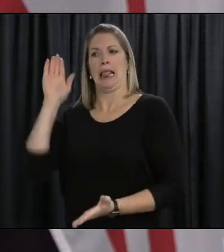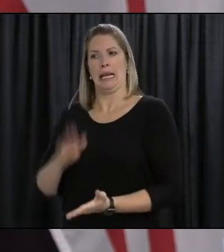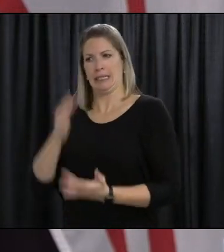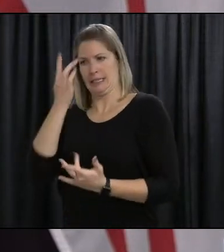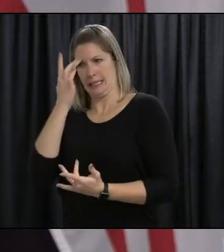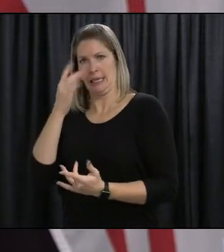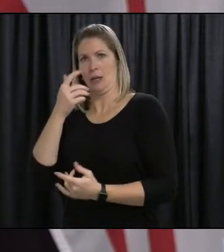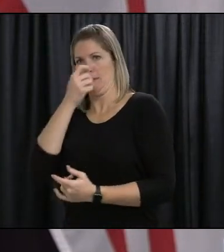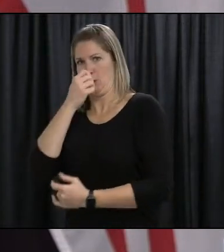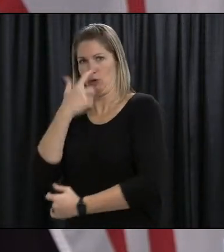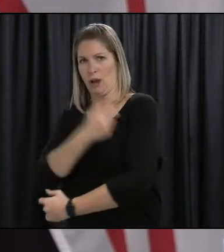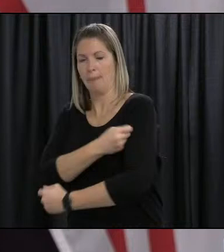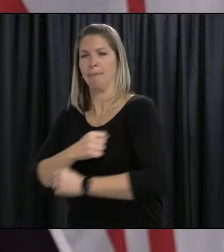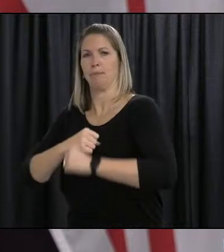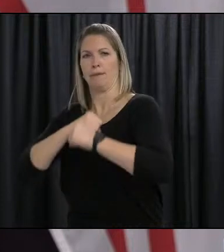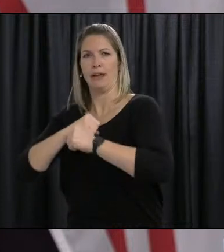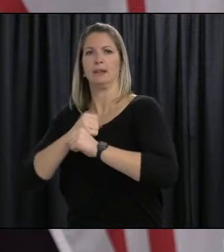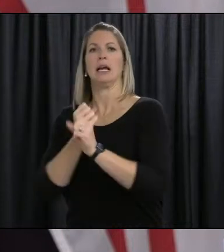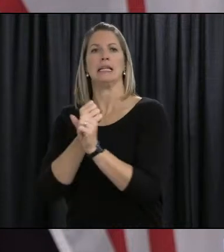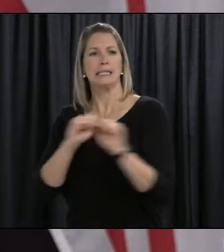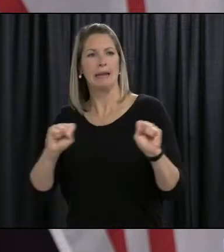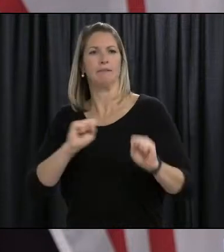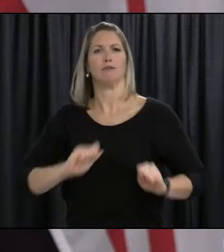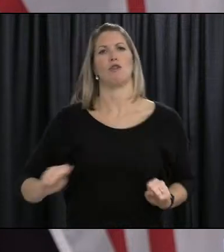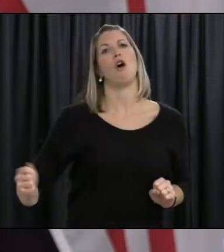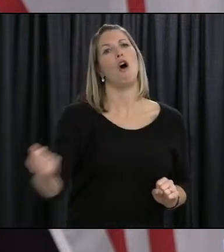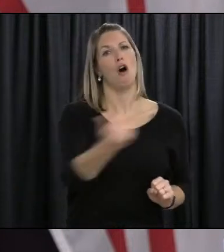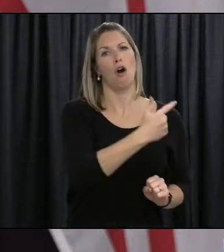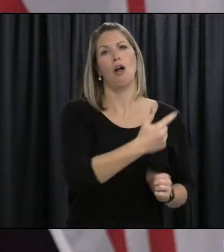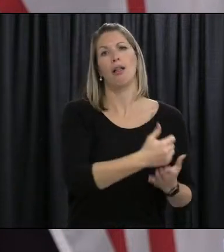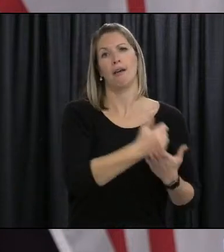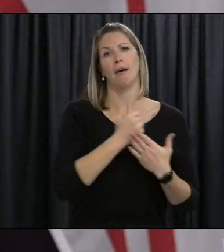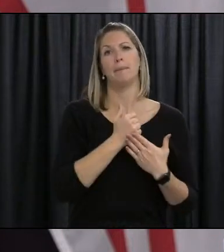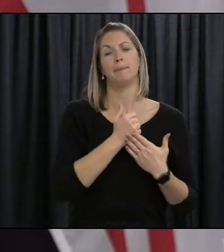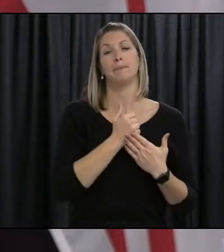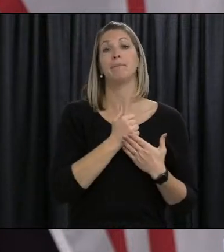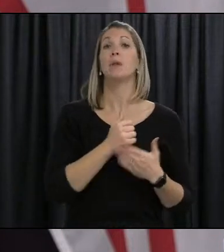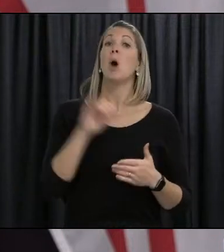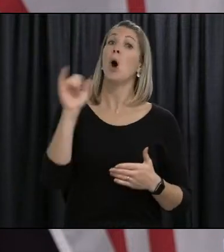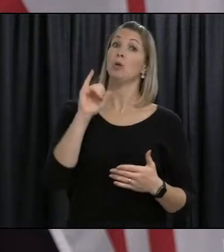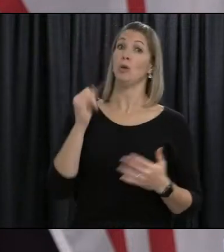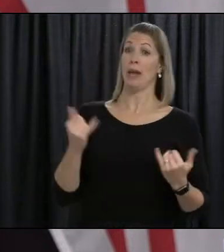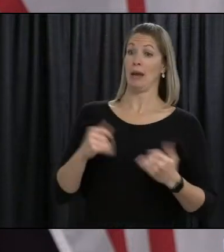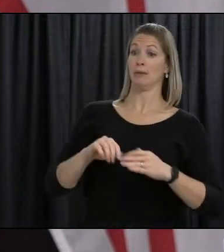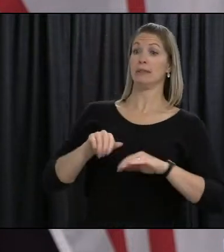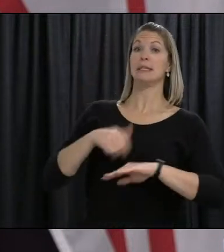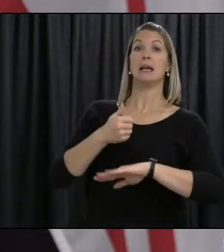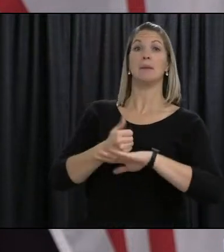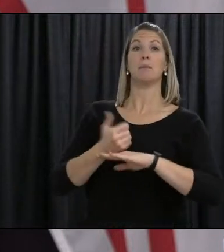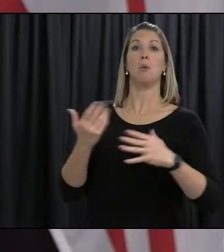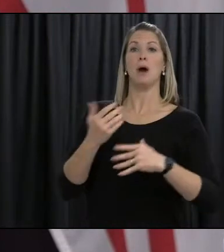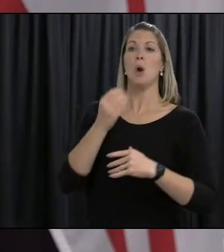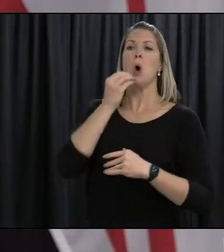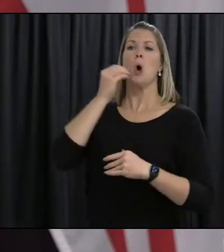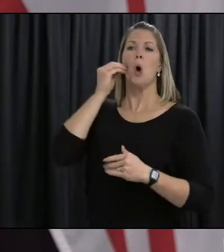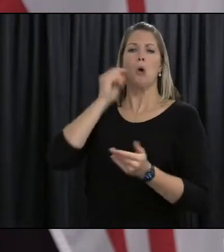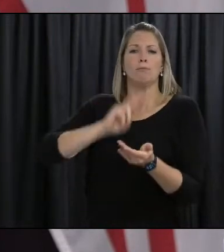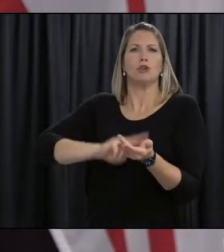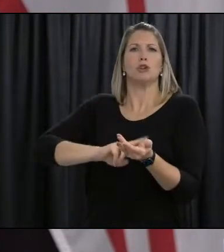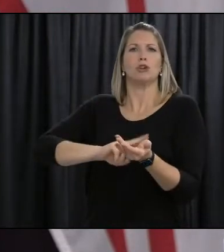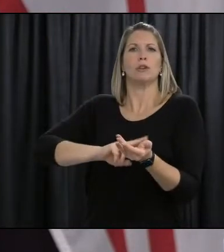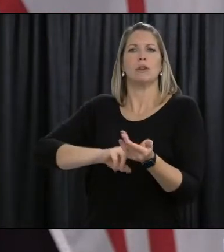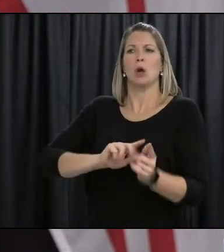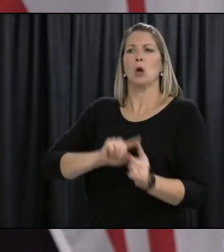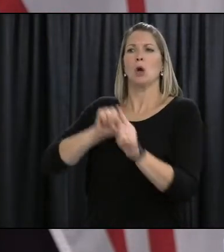offering a service for vaccination at home for people who have mobility challenges. This is a